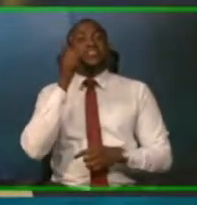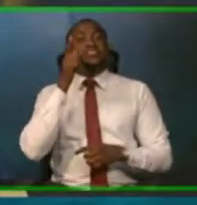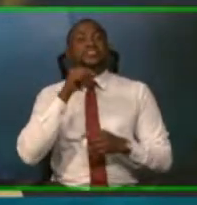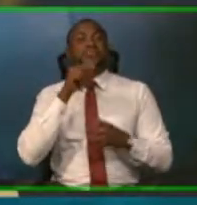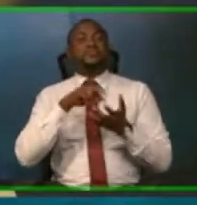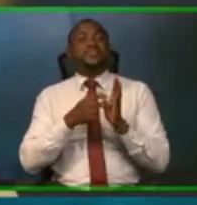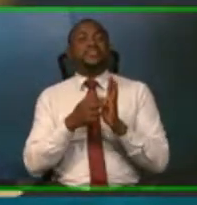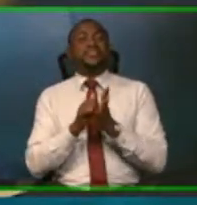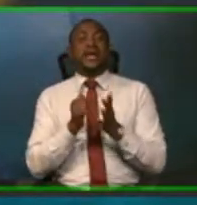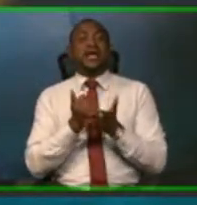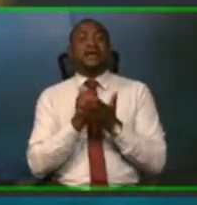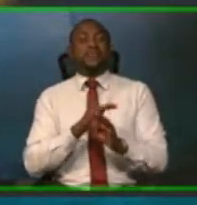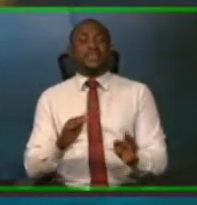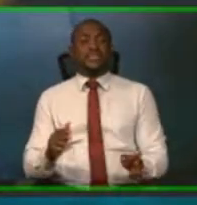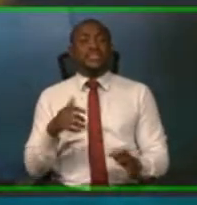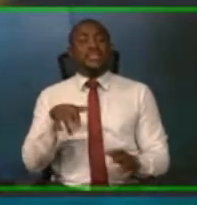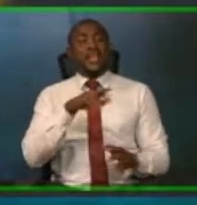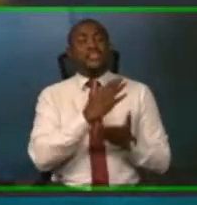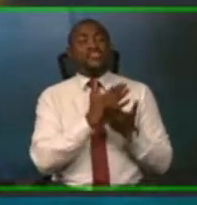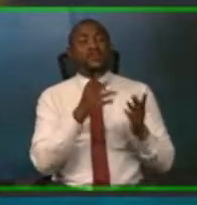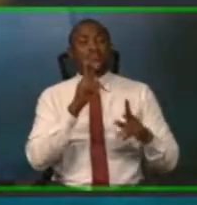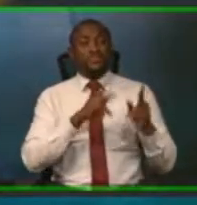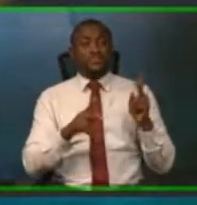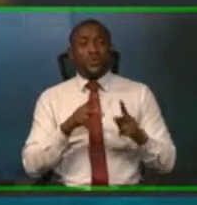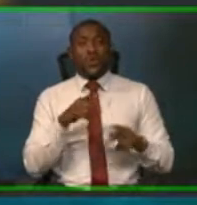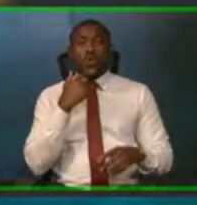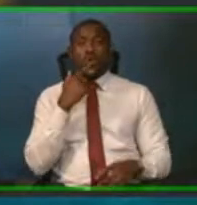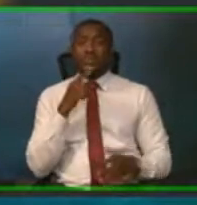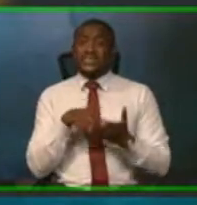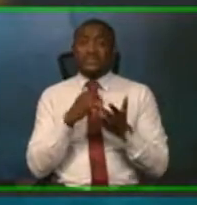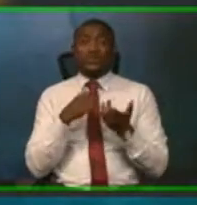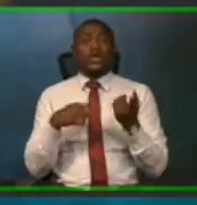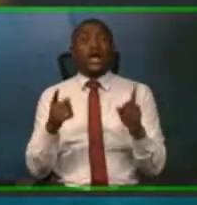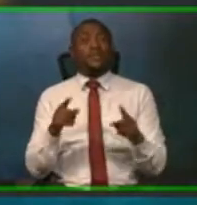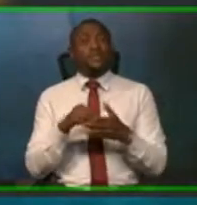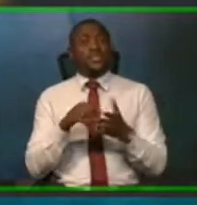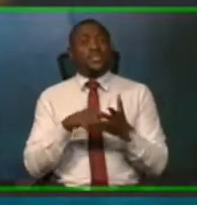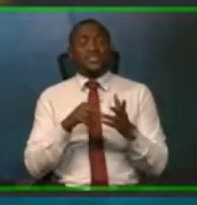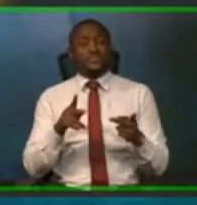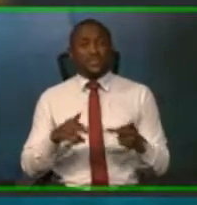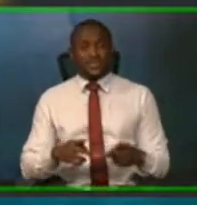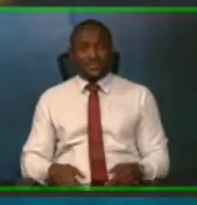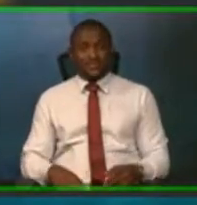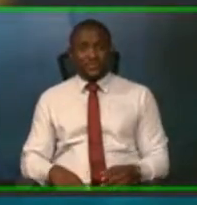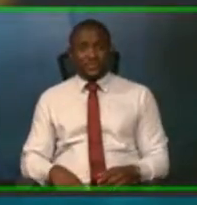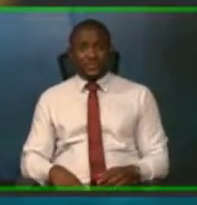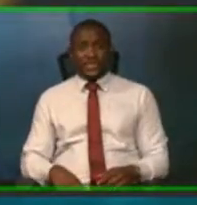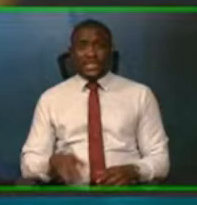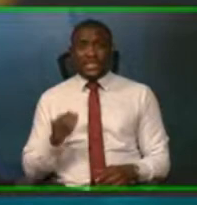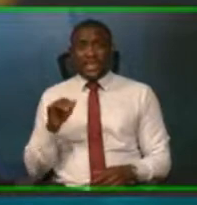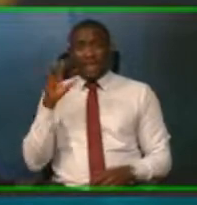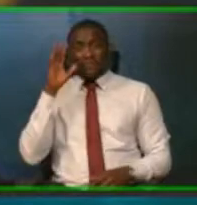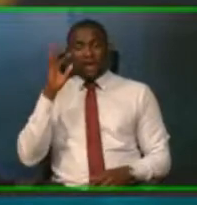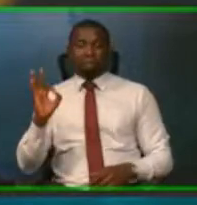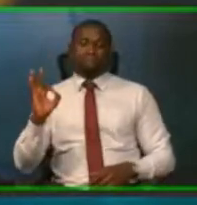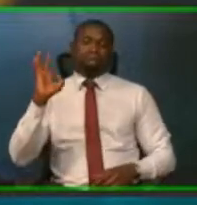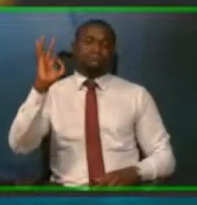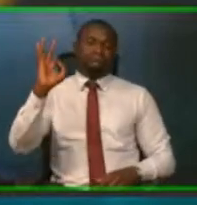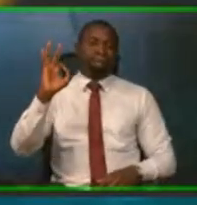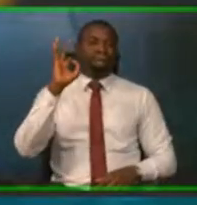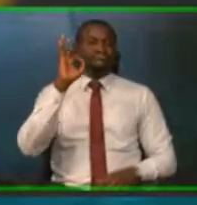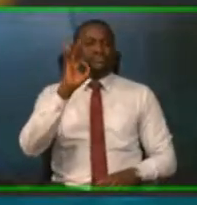are helpless. There are people who, this is what happened in this case. Please give us that scripture. This guy was